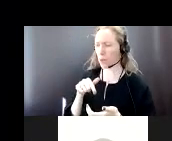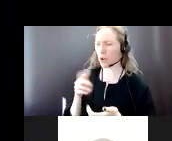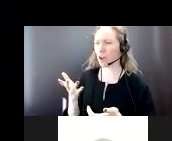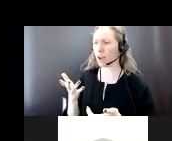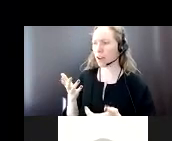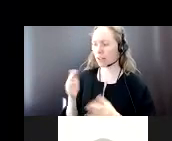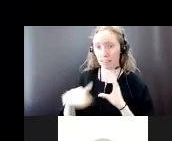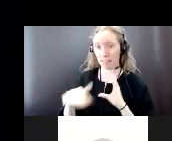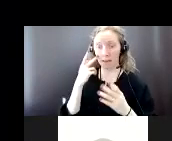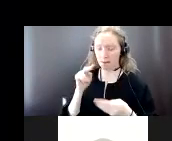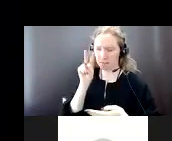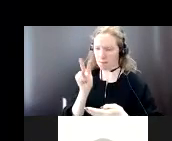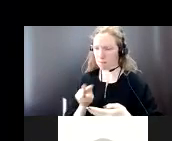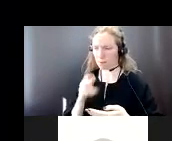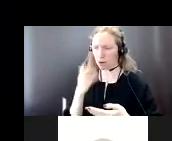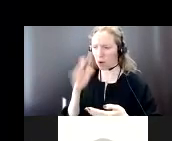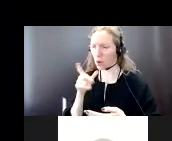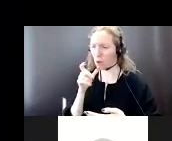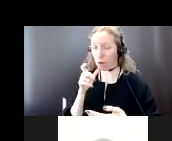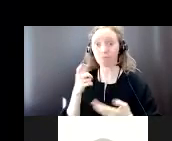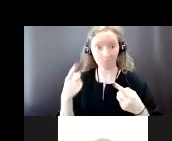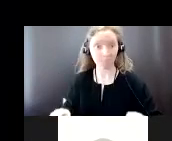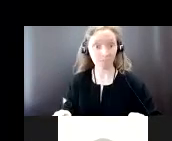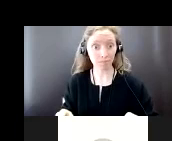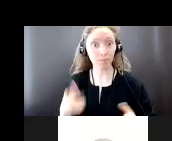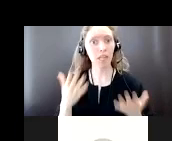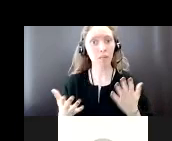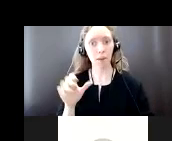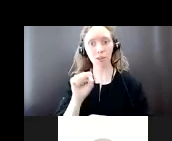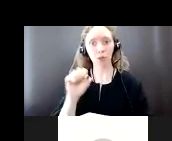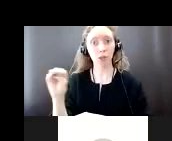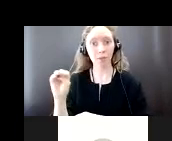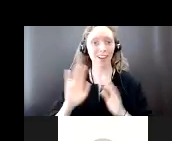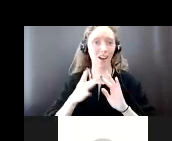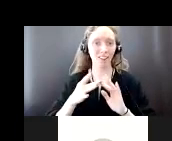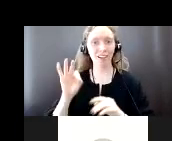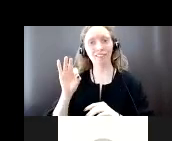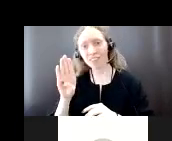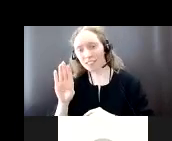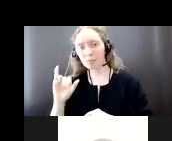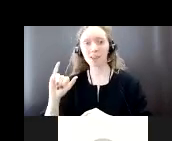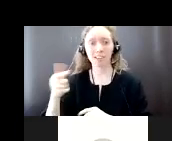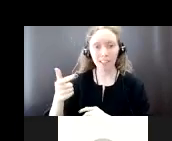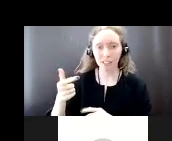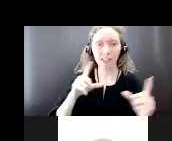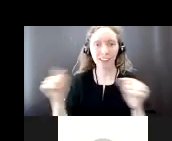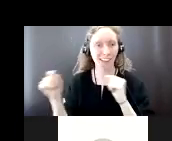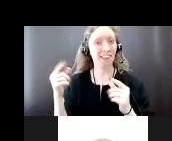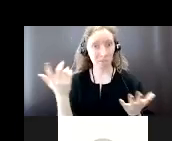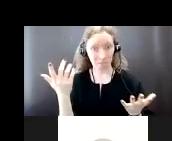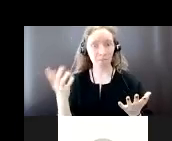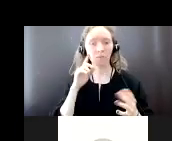Sometimes we're online, we get a message on our social media platform, or those calls that wake you up in the